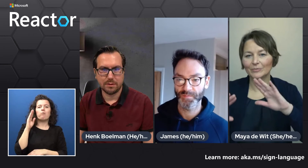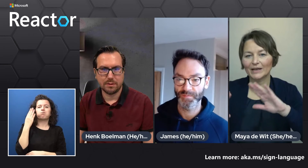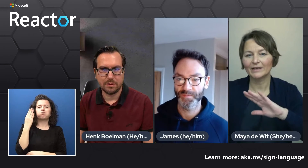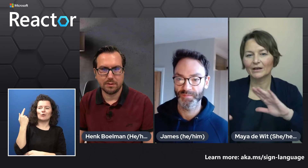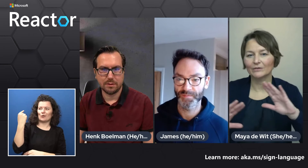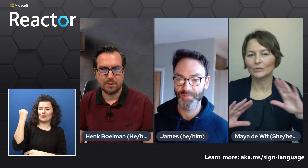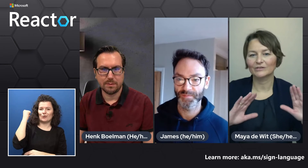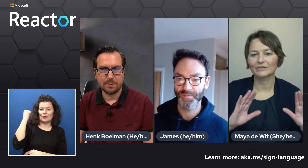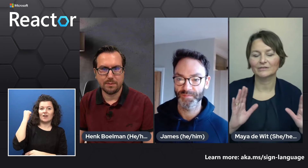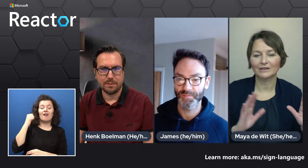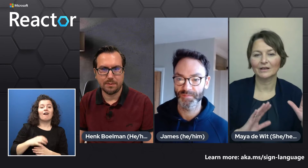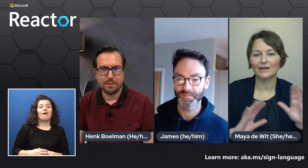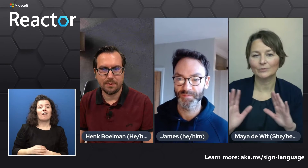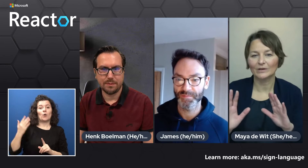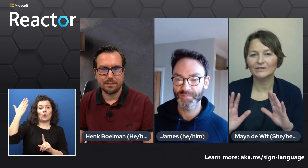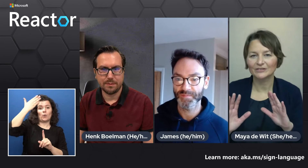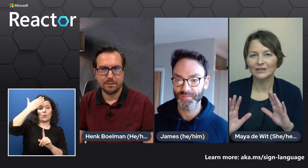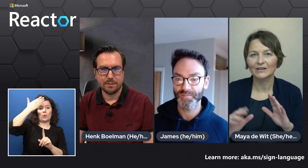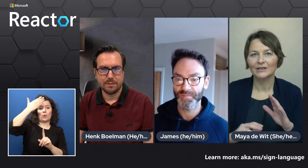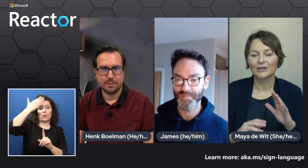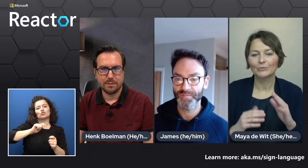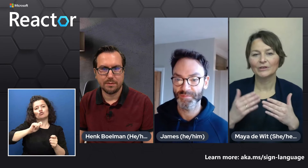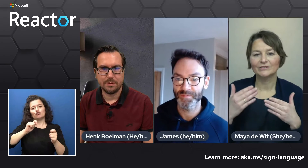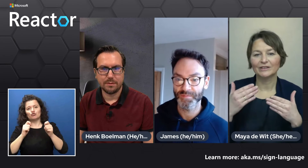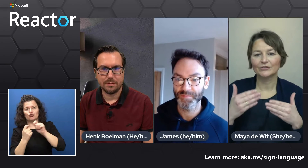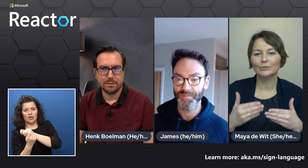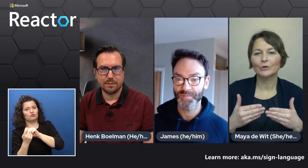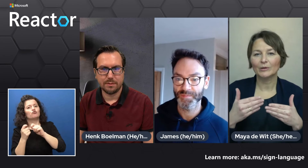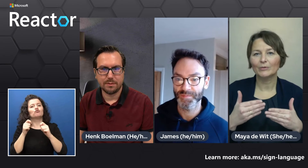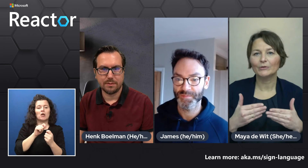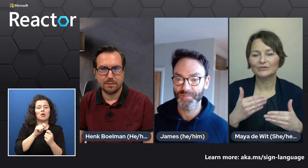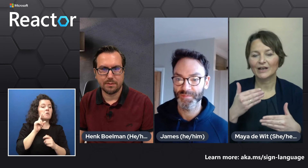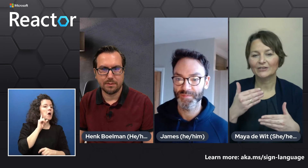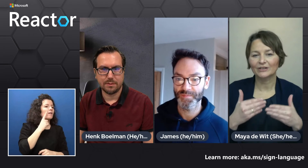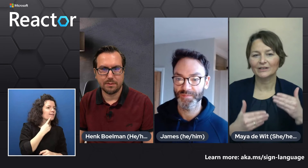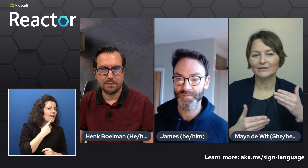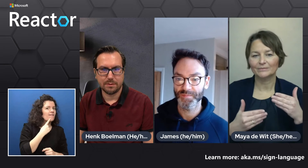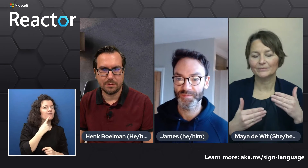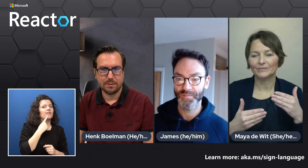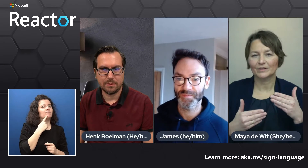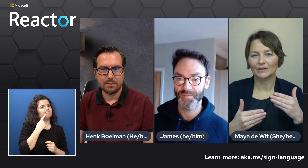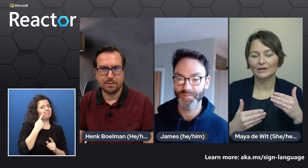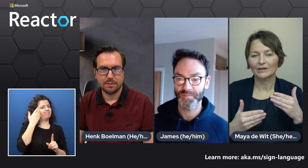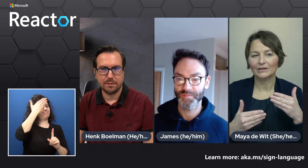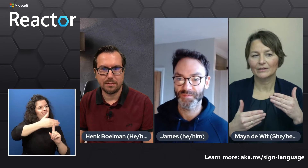change depending on what the client wants. But this chroma blue is actually